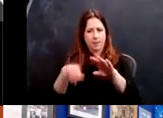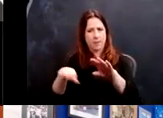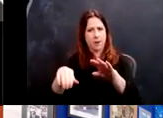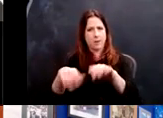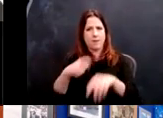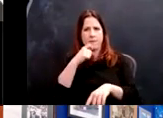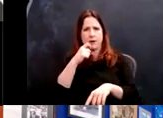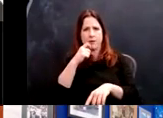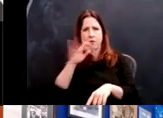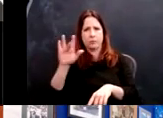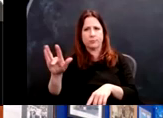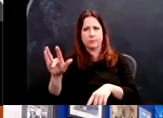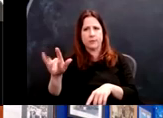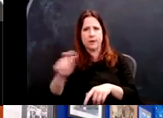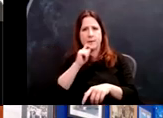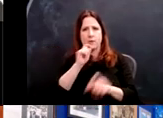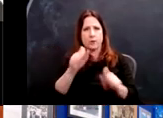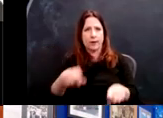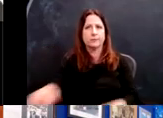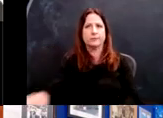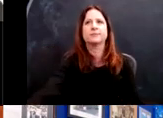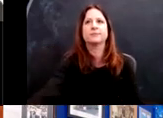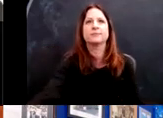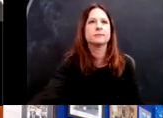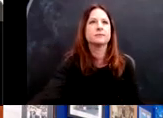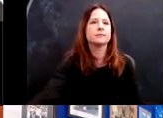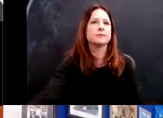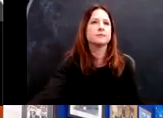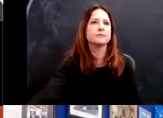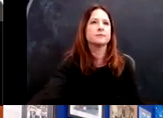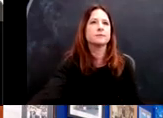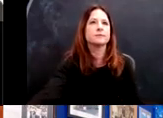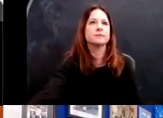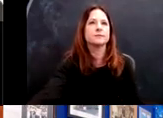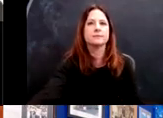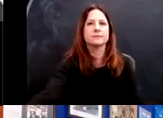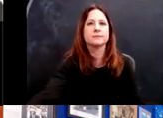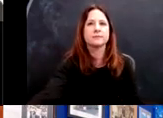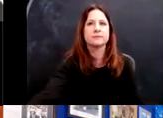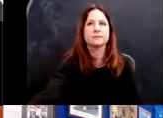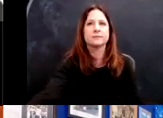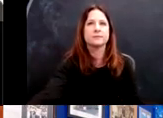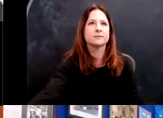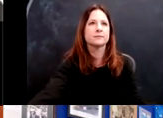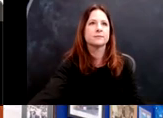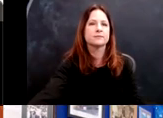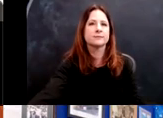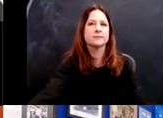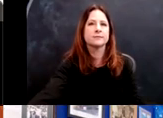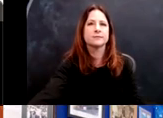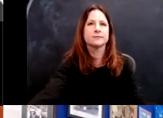click on that, hopefully that works for you, Ginger. And otherwise, Hazel, can you unmute Ginger for